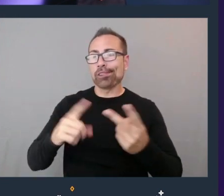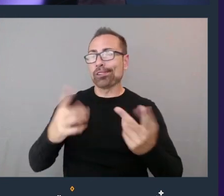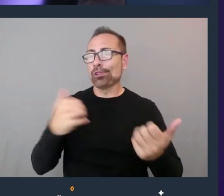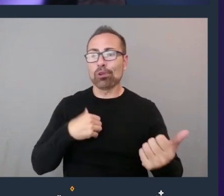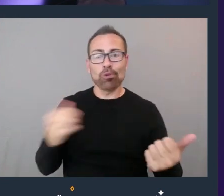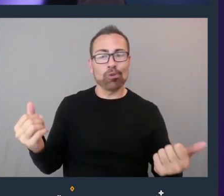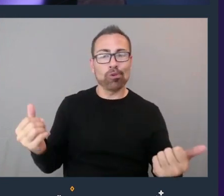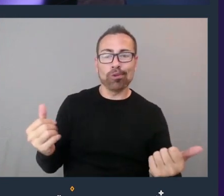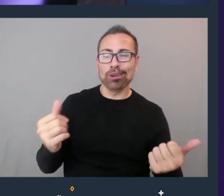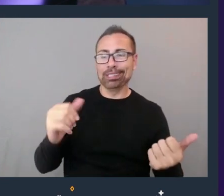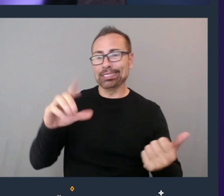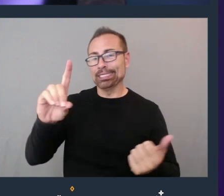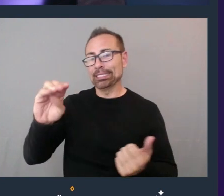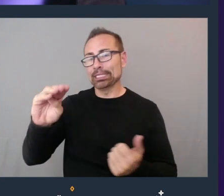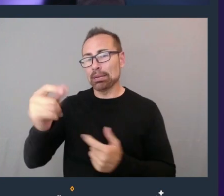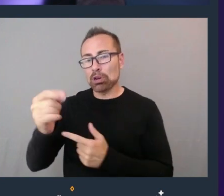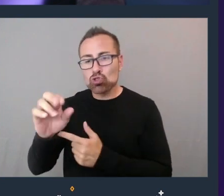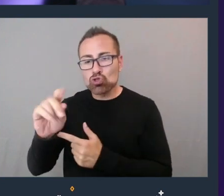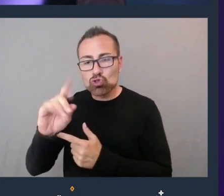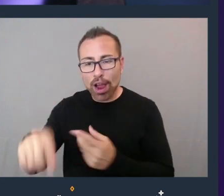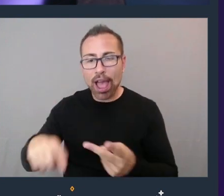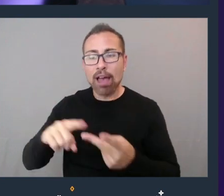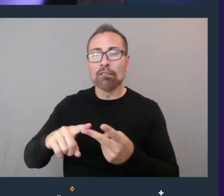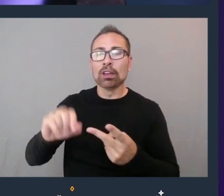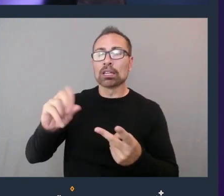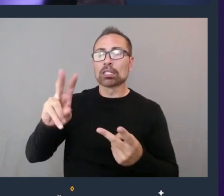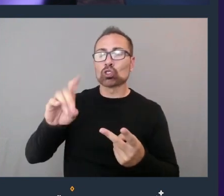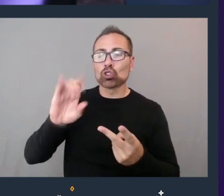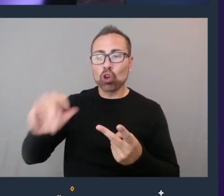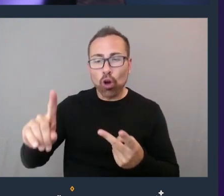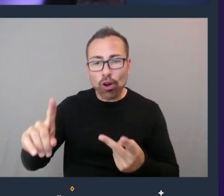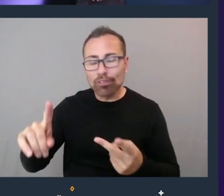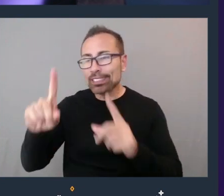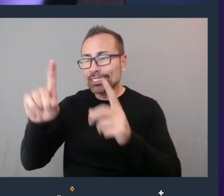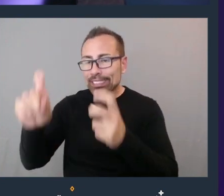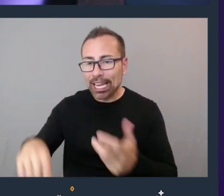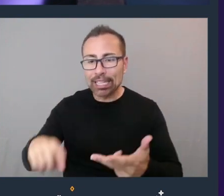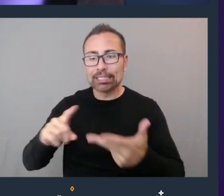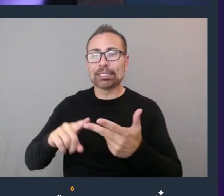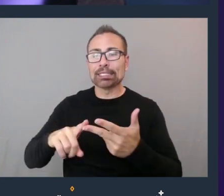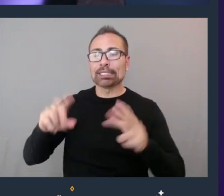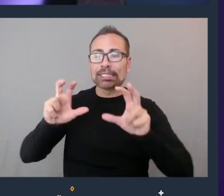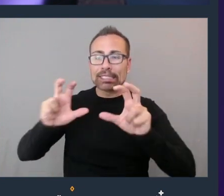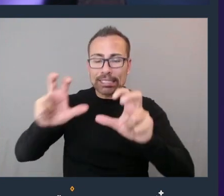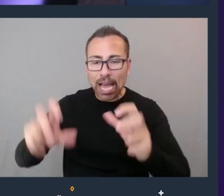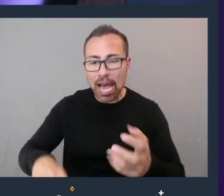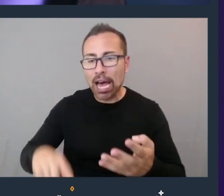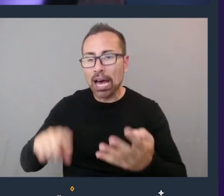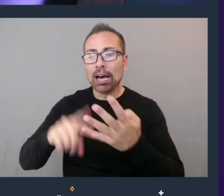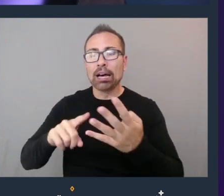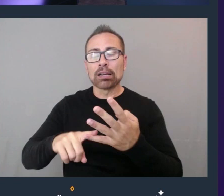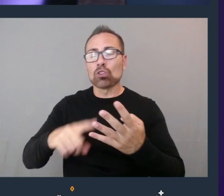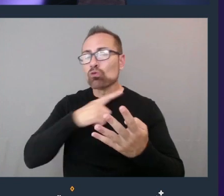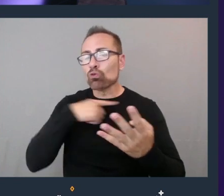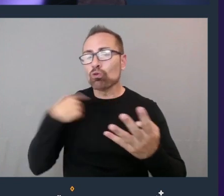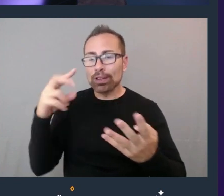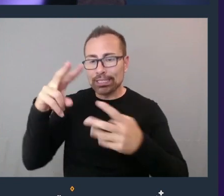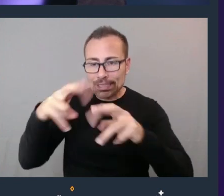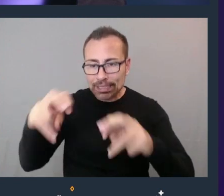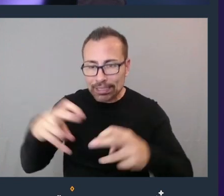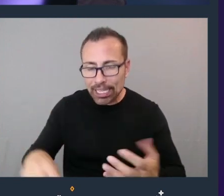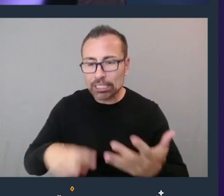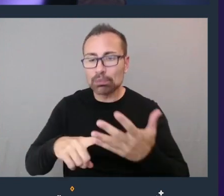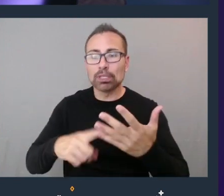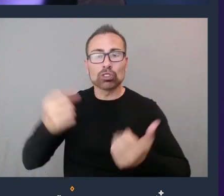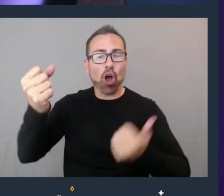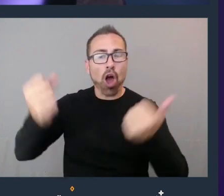closing prices, COVID-19 testing data, wildfire risk assessments, automotive supply chain, or real-time restaurant menu and grocery